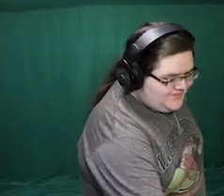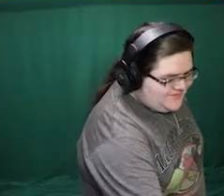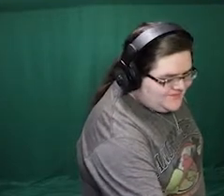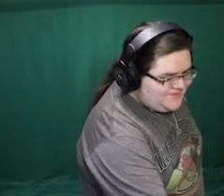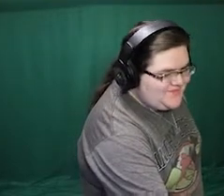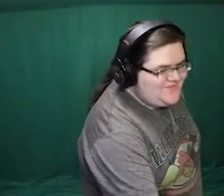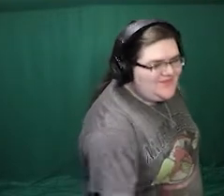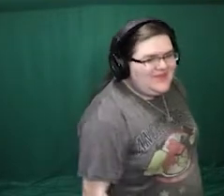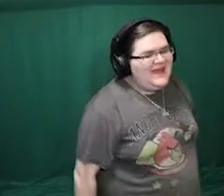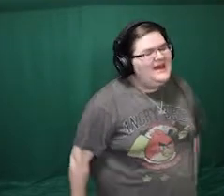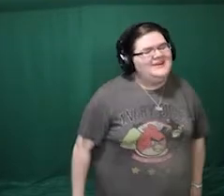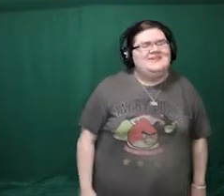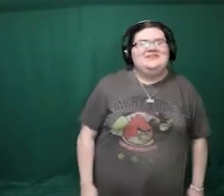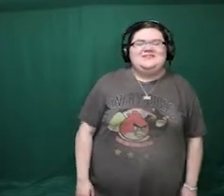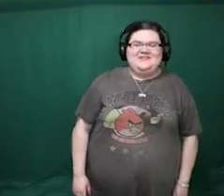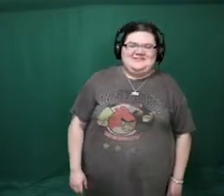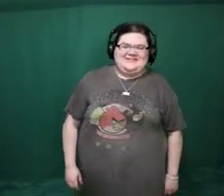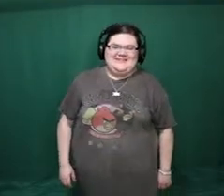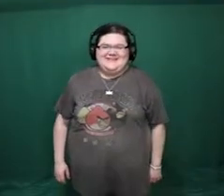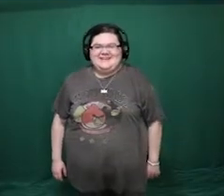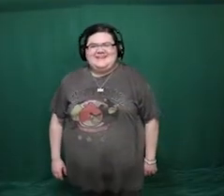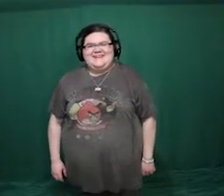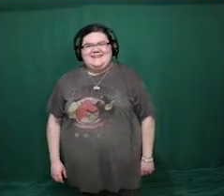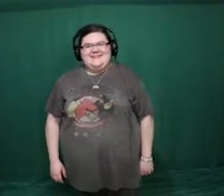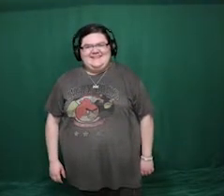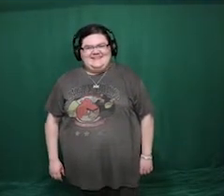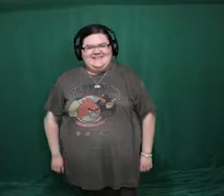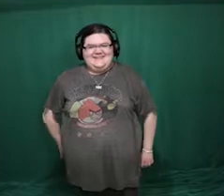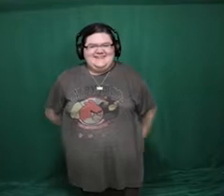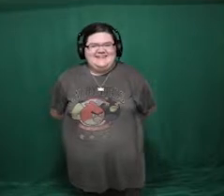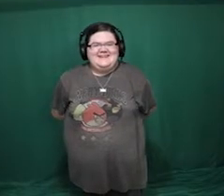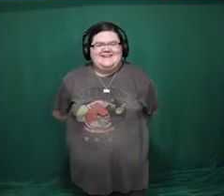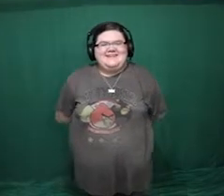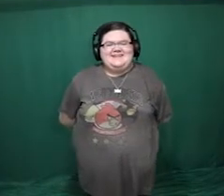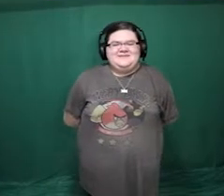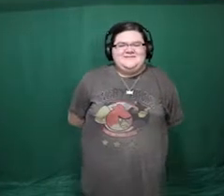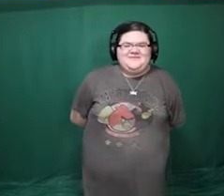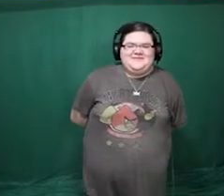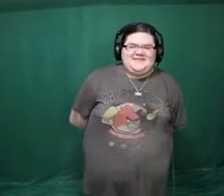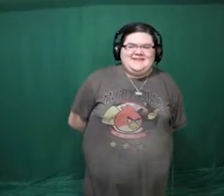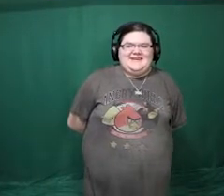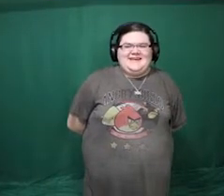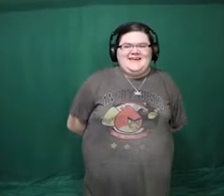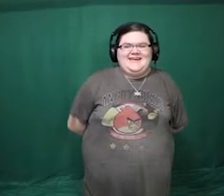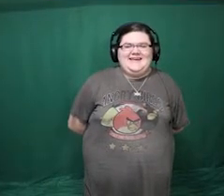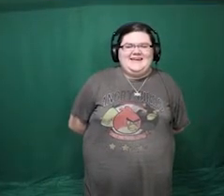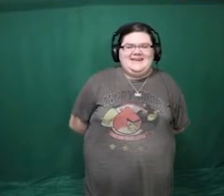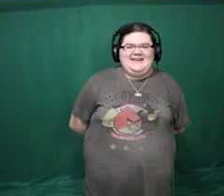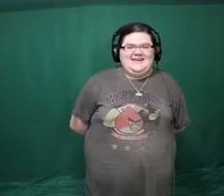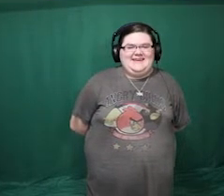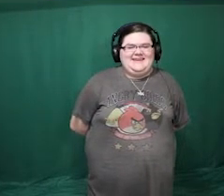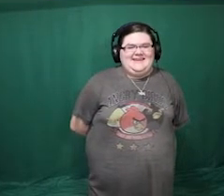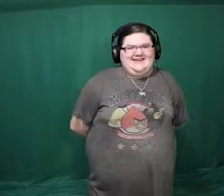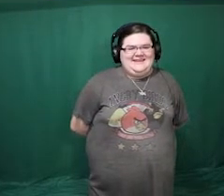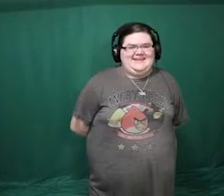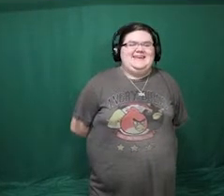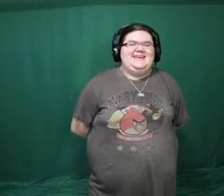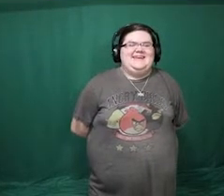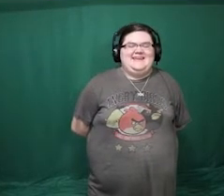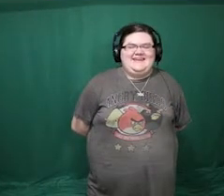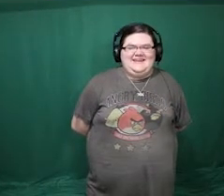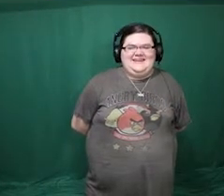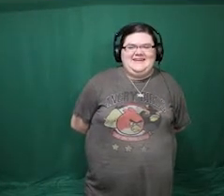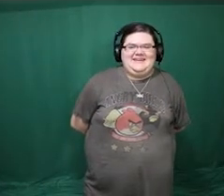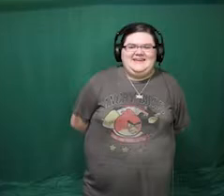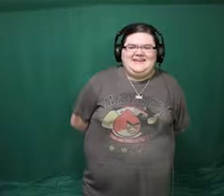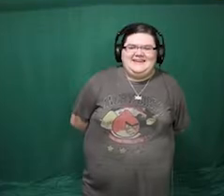don't want to be here. What? At least try and get past round one. I led. JJ, bro, I'm trying my hardest, by the way.